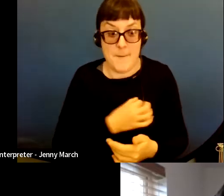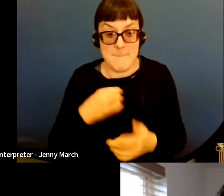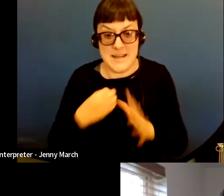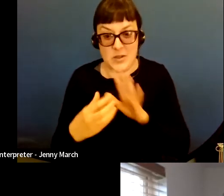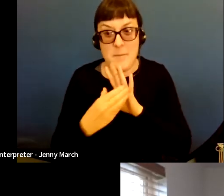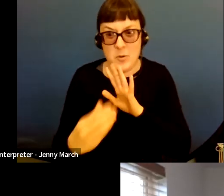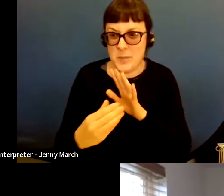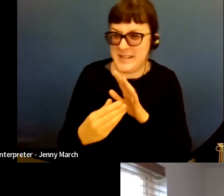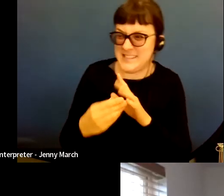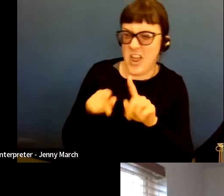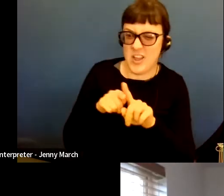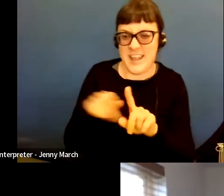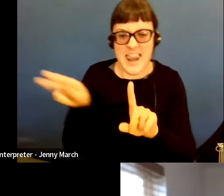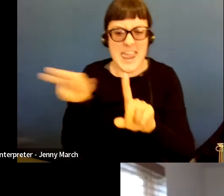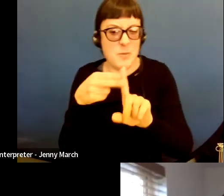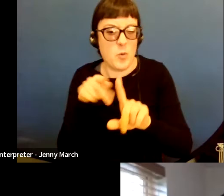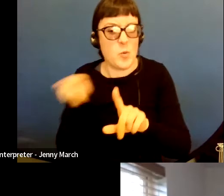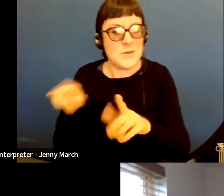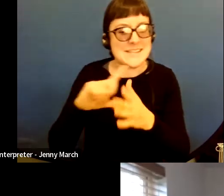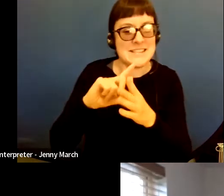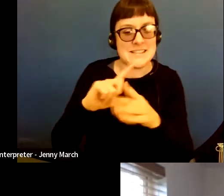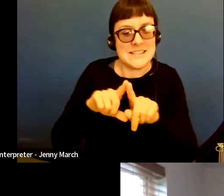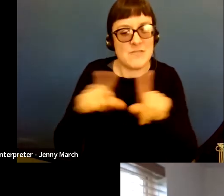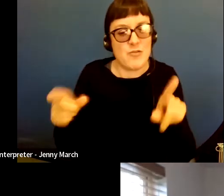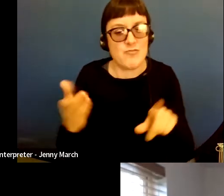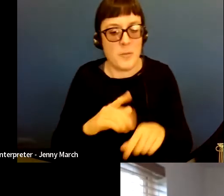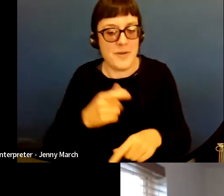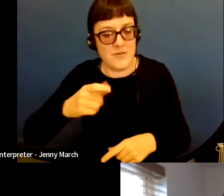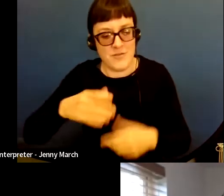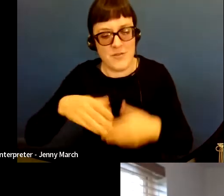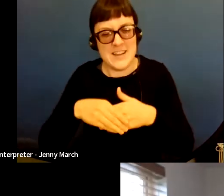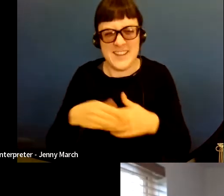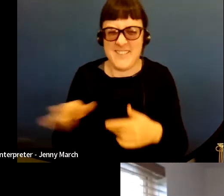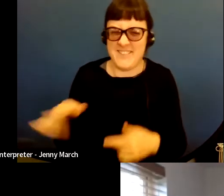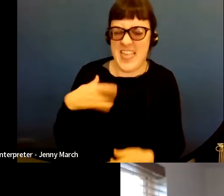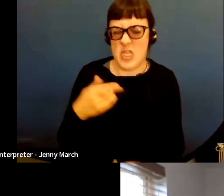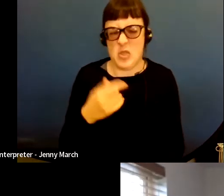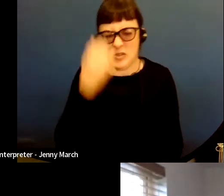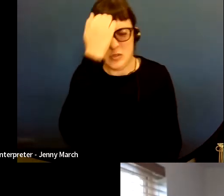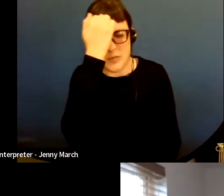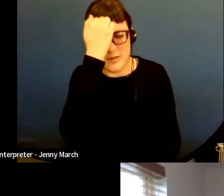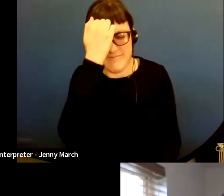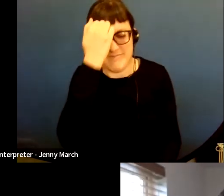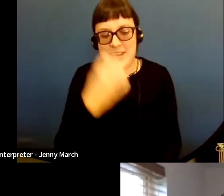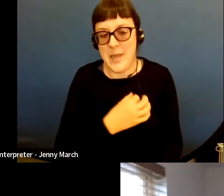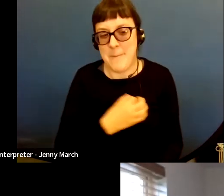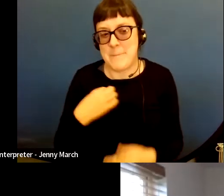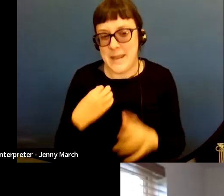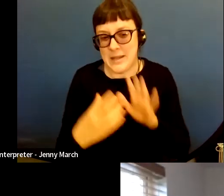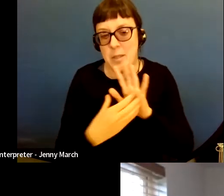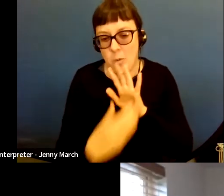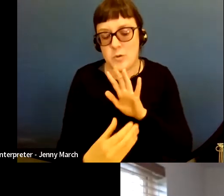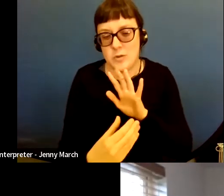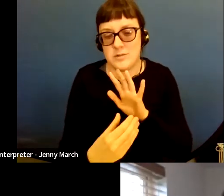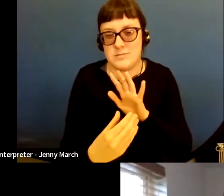being different from their mates, and in their minds, it makes them look stupid. The medical model of disability support